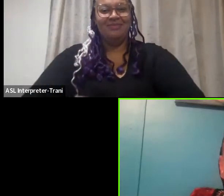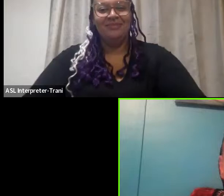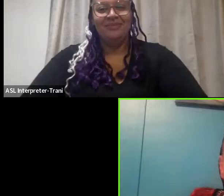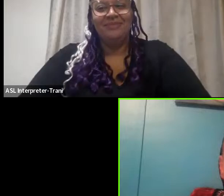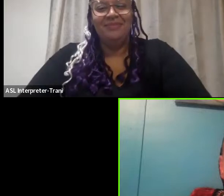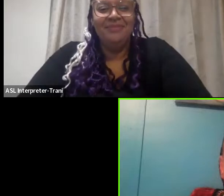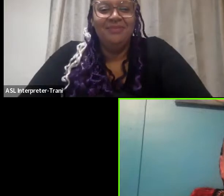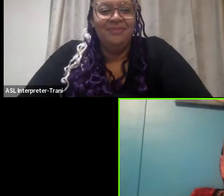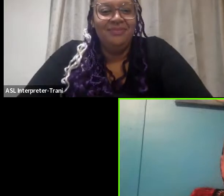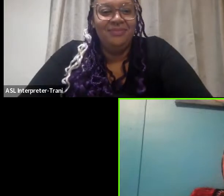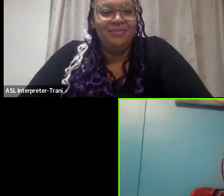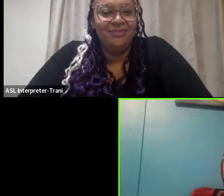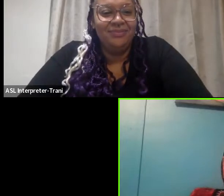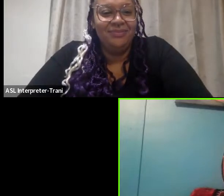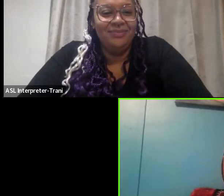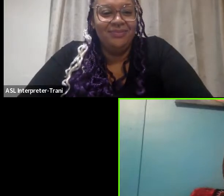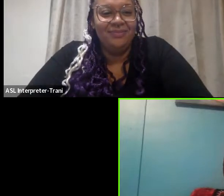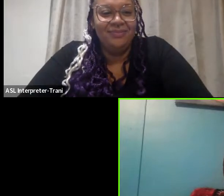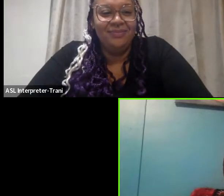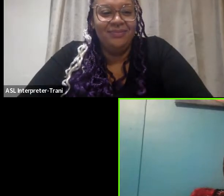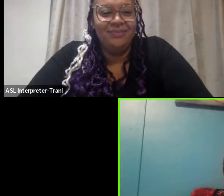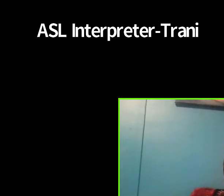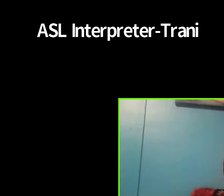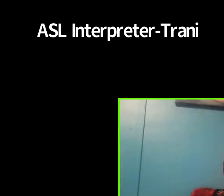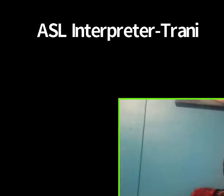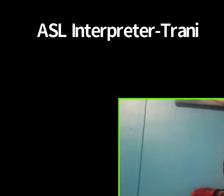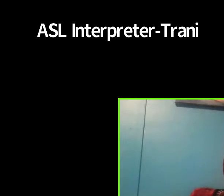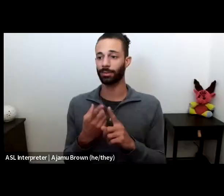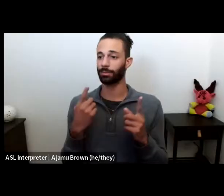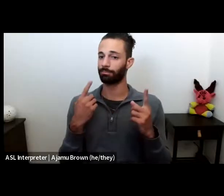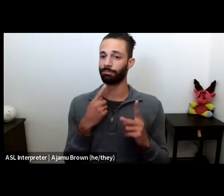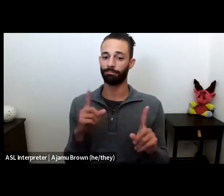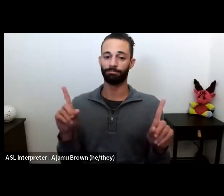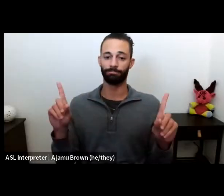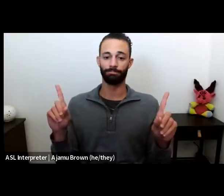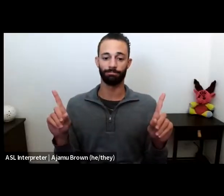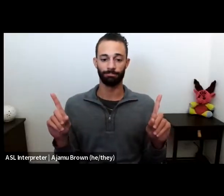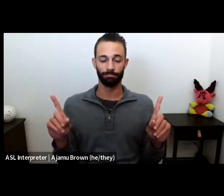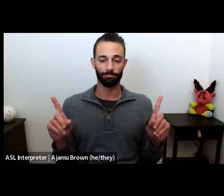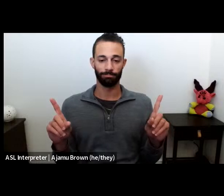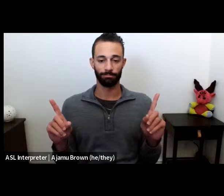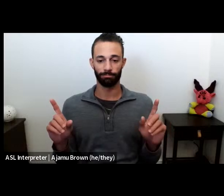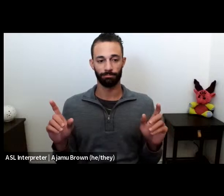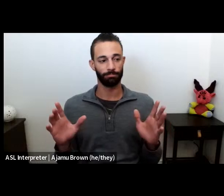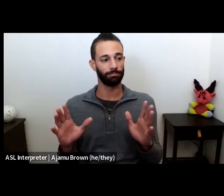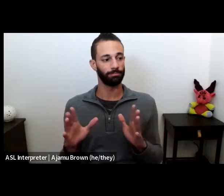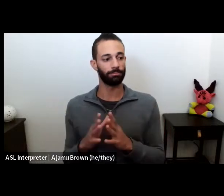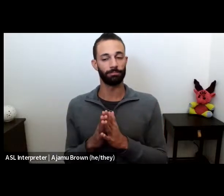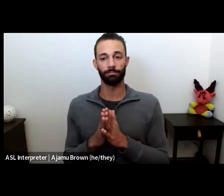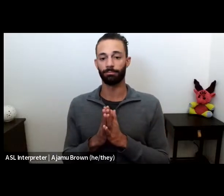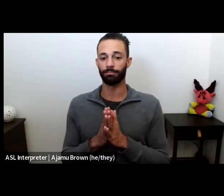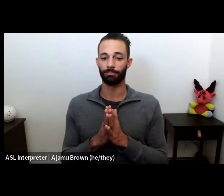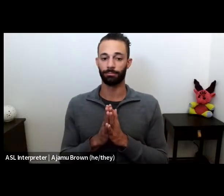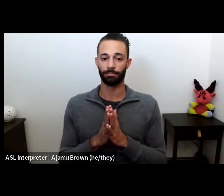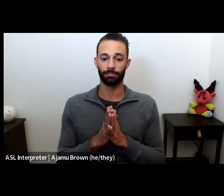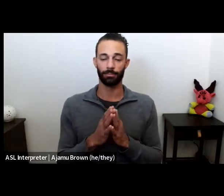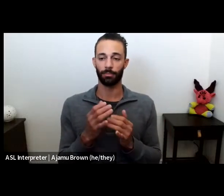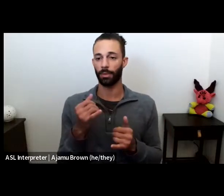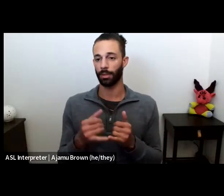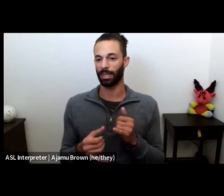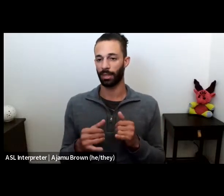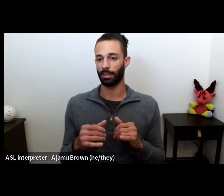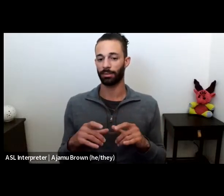So, dear friends, we did it. I'm gonna pop this last deck in here.